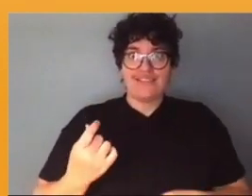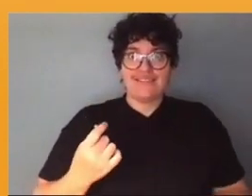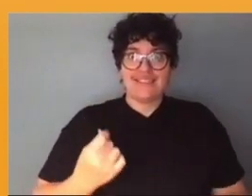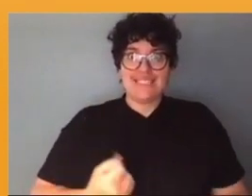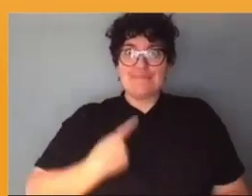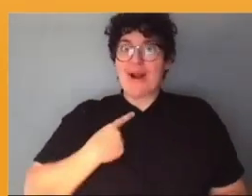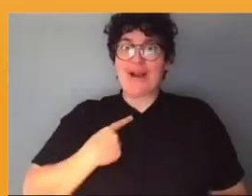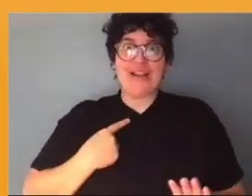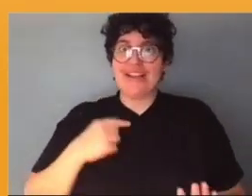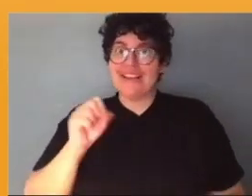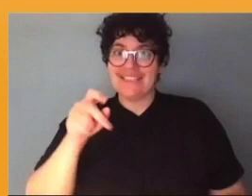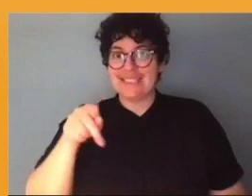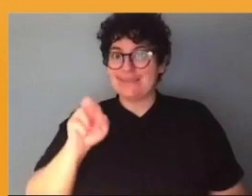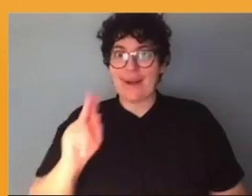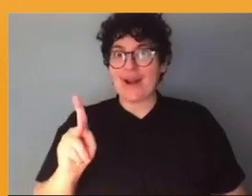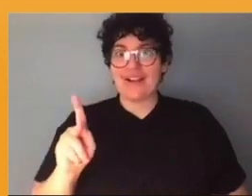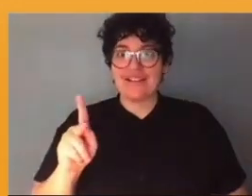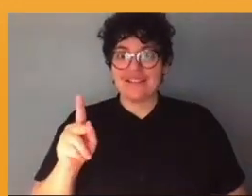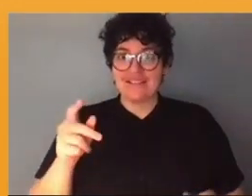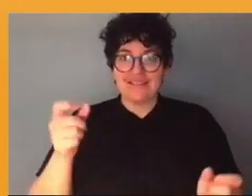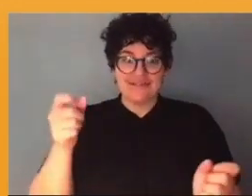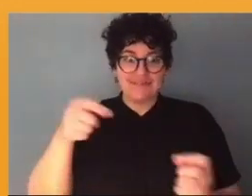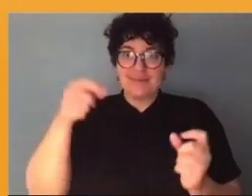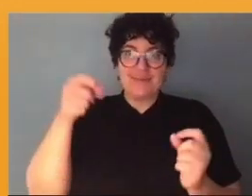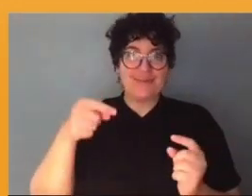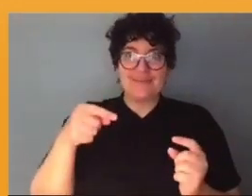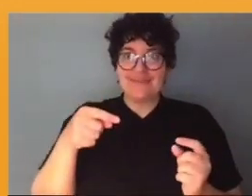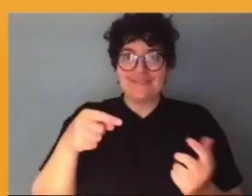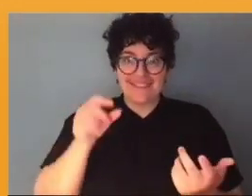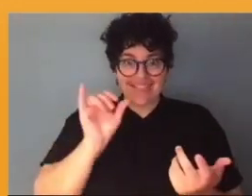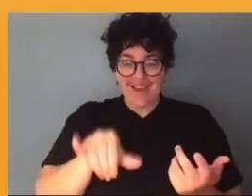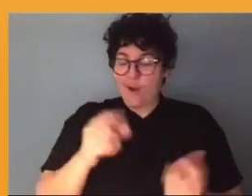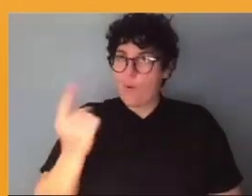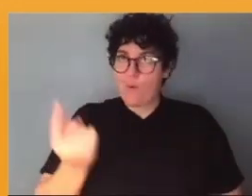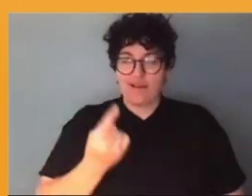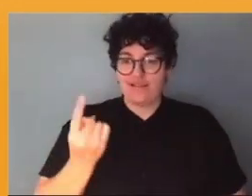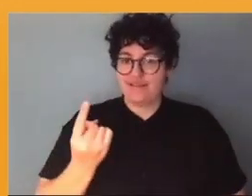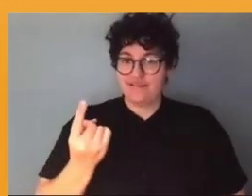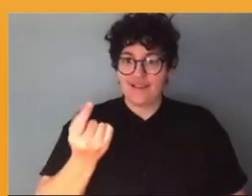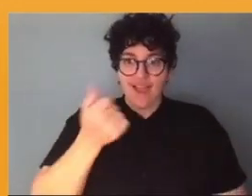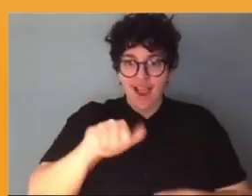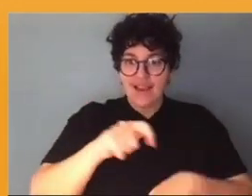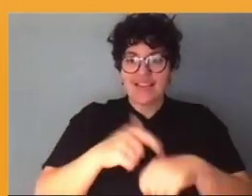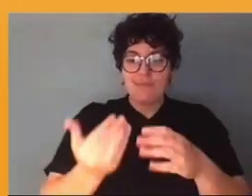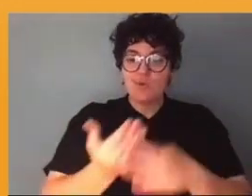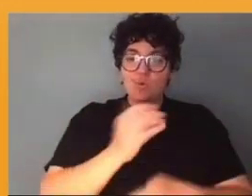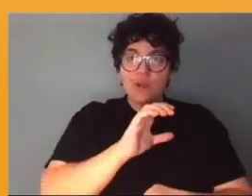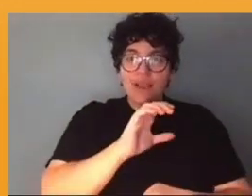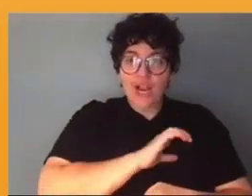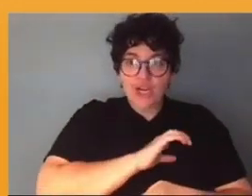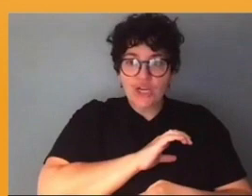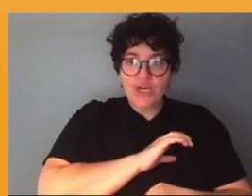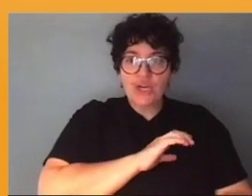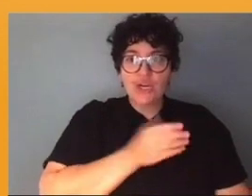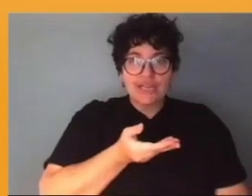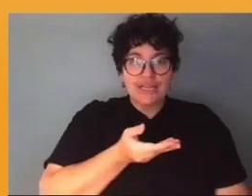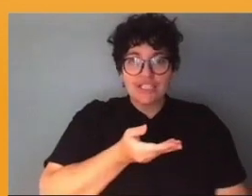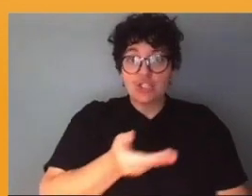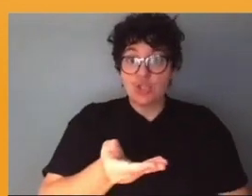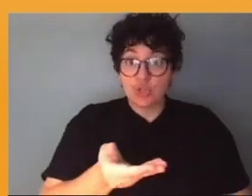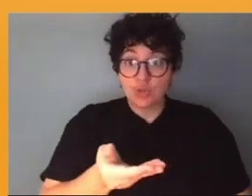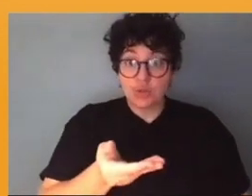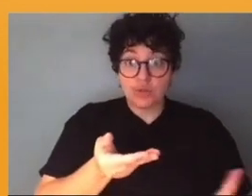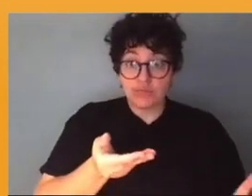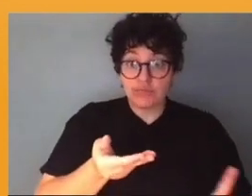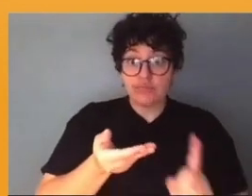is introduced. And I do my best to, you know, inspire that spark and ignite that kind